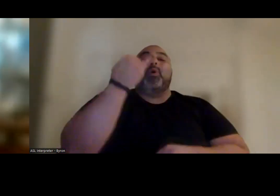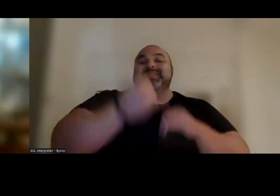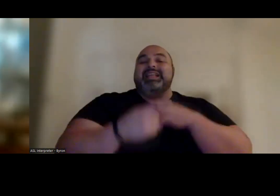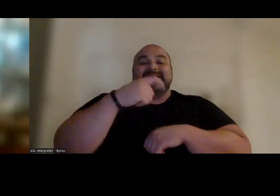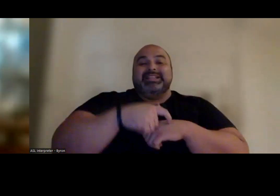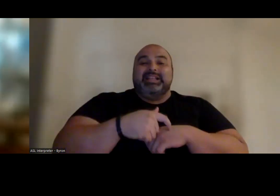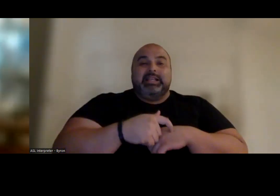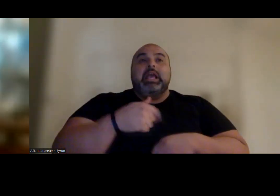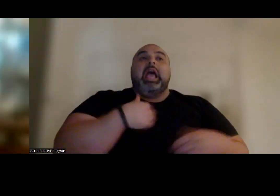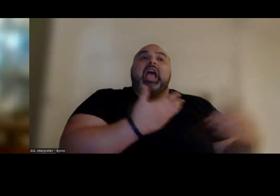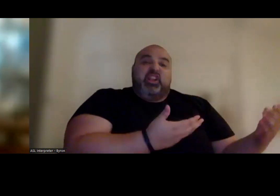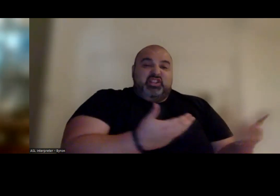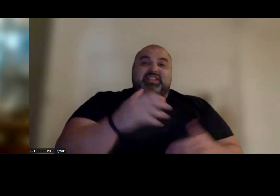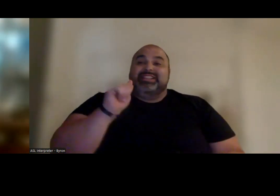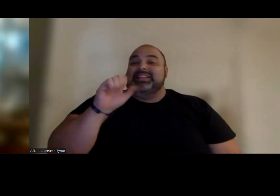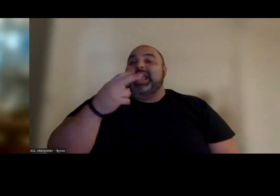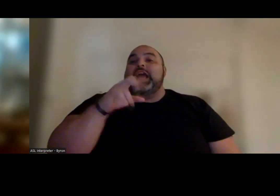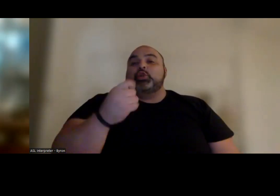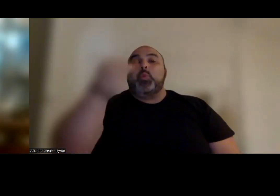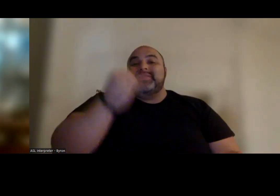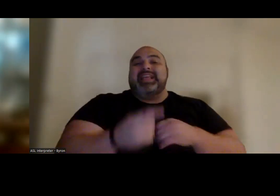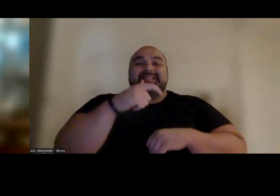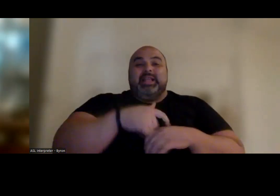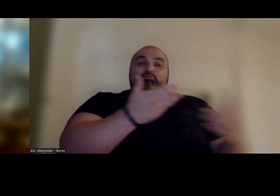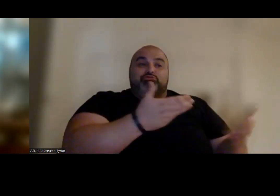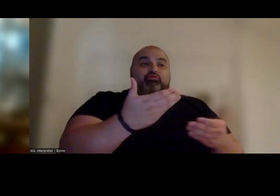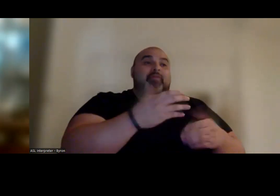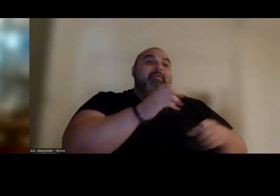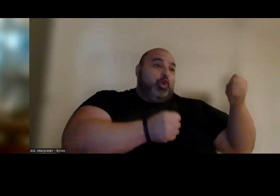carried his ashes from the car to the church for his funeral.